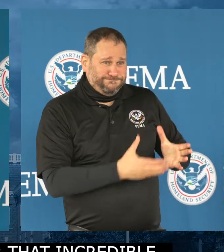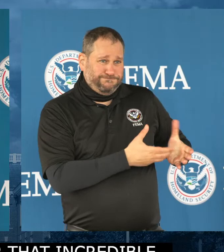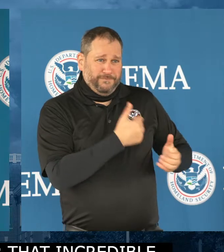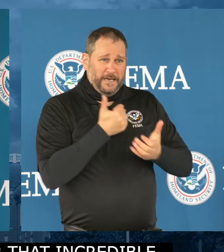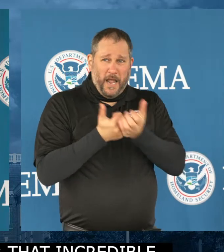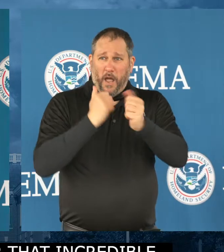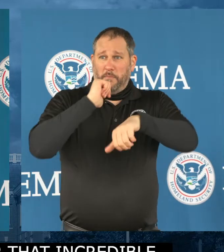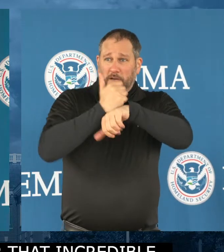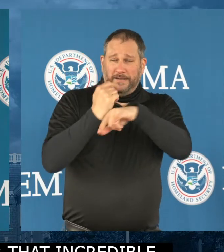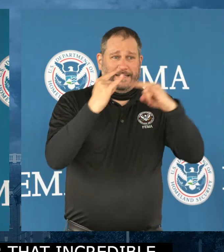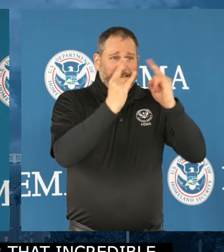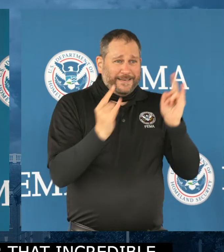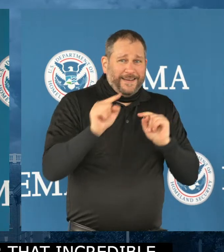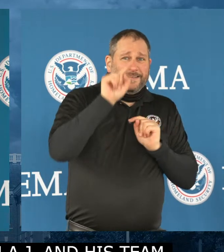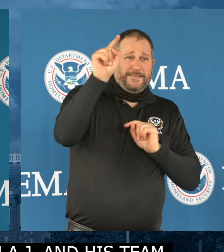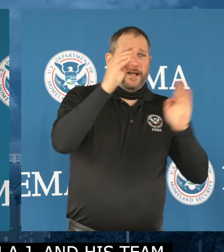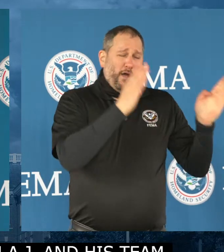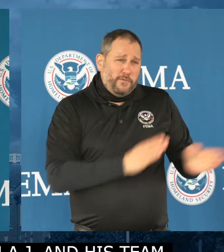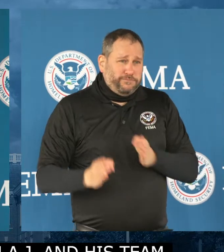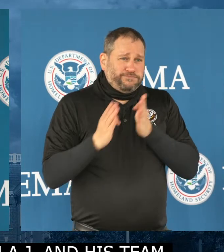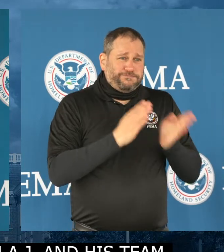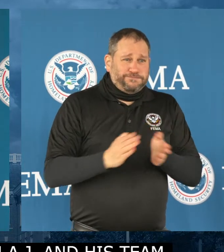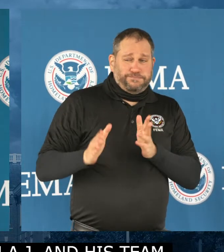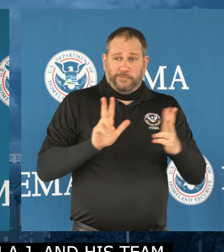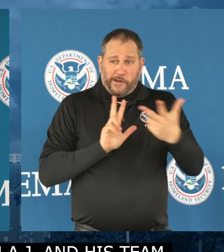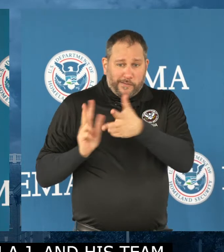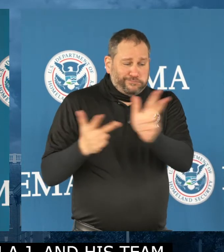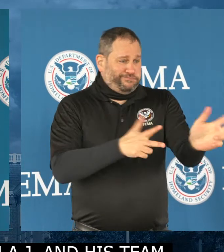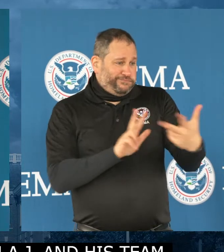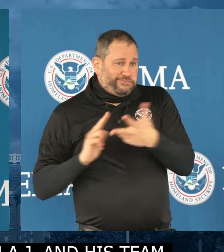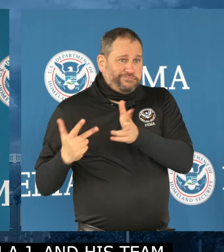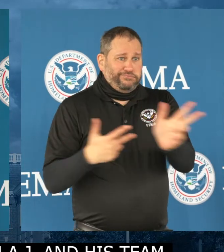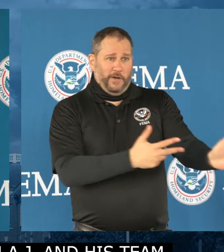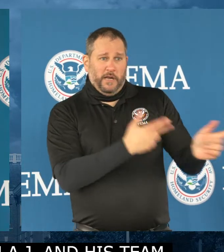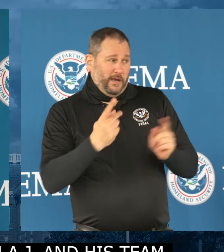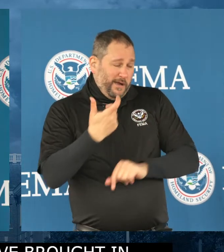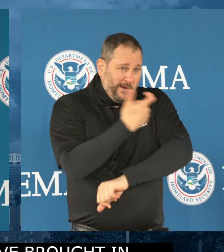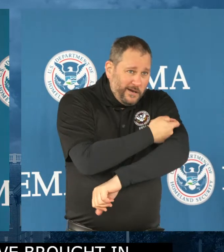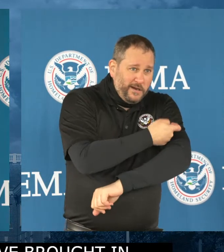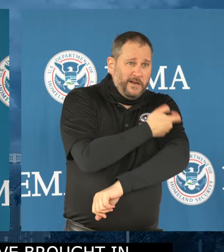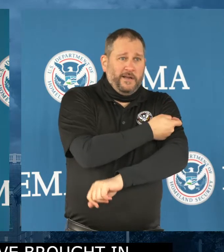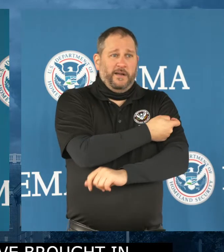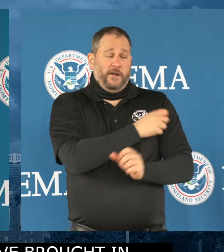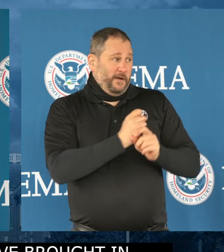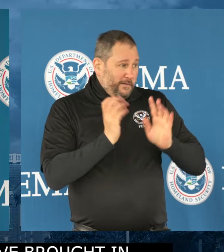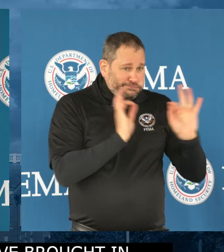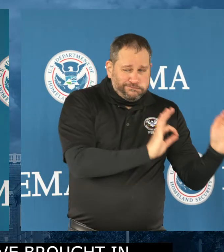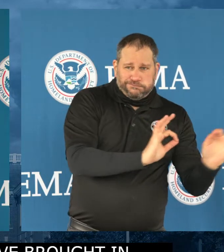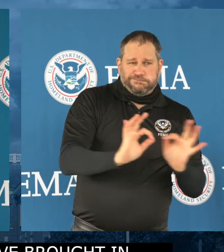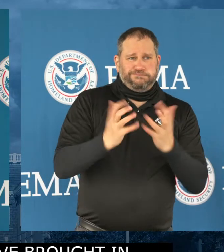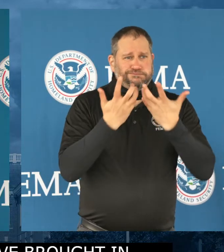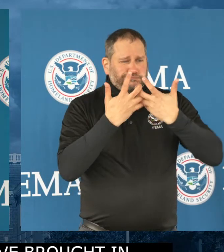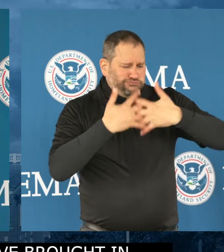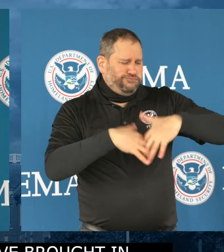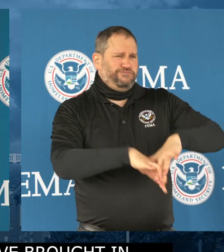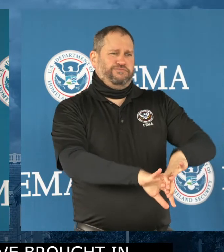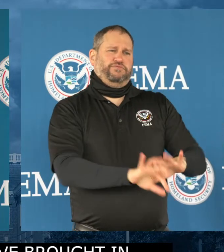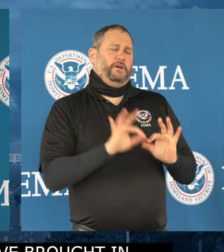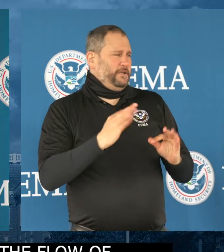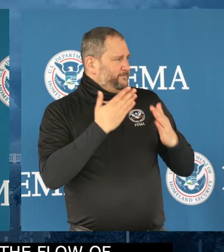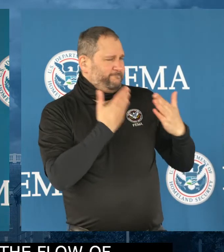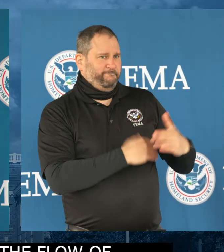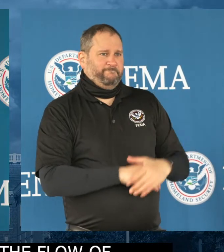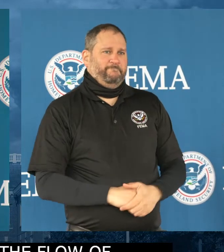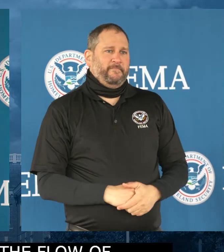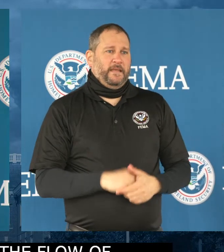tents, organizing the flow of traffic, and making sure that we get these vaccines into people's arms. And so I'm going to put my